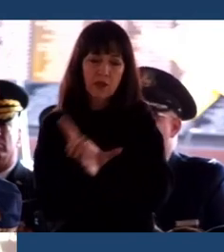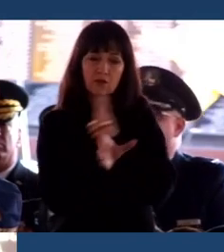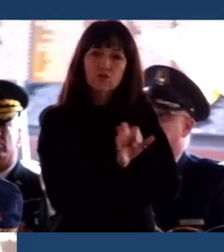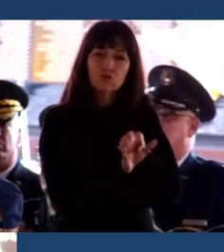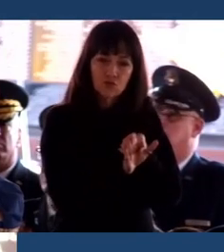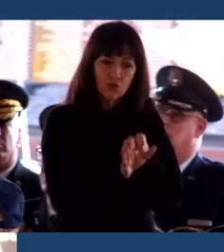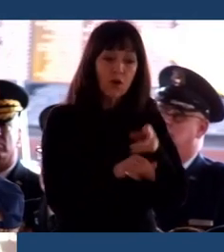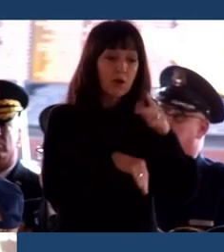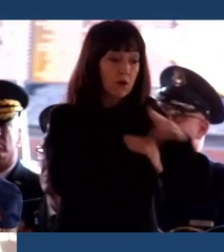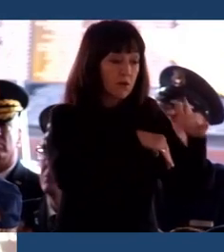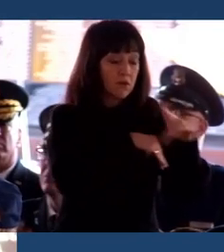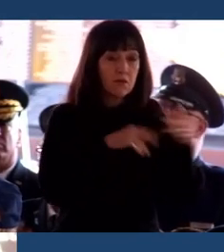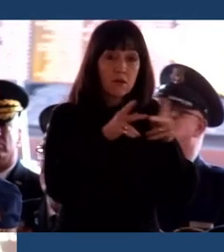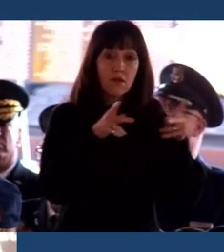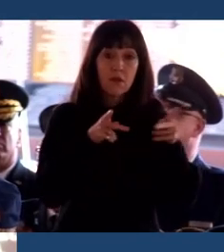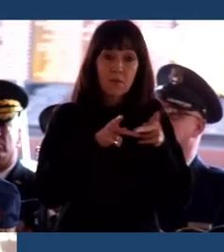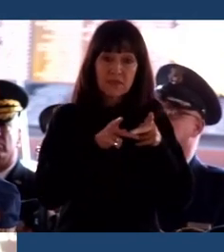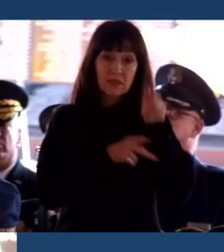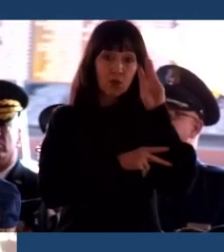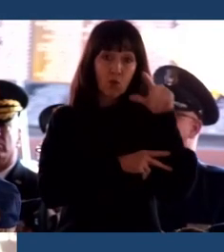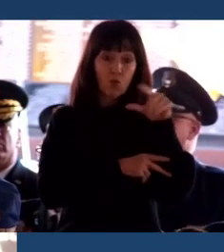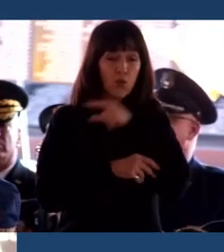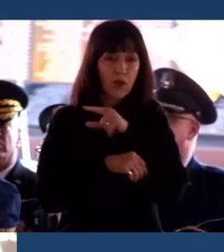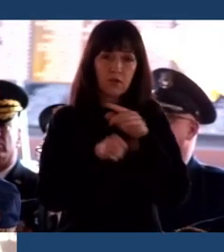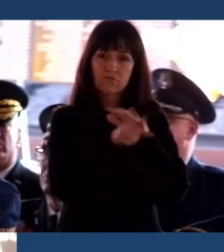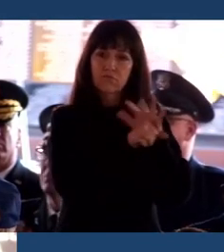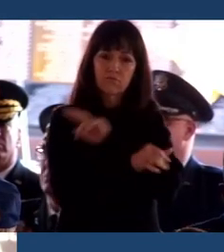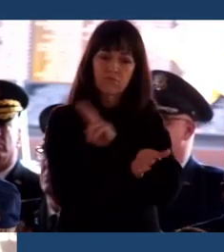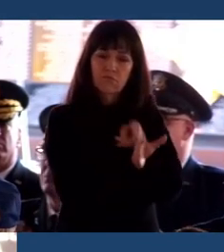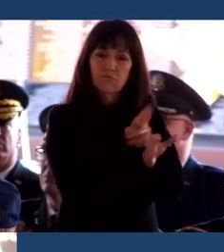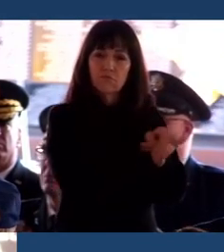positions within the wing.